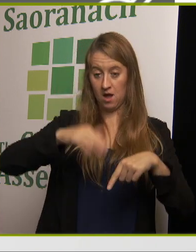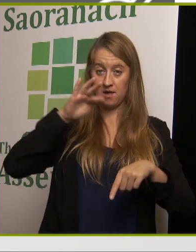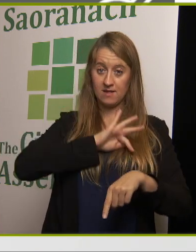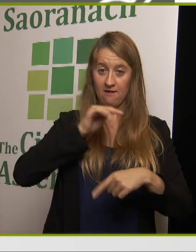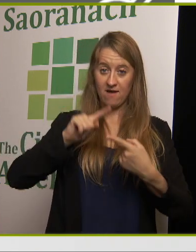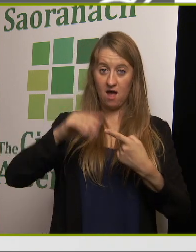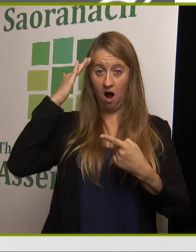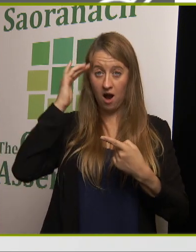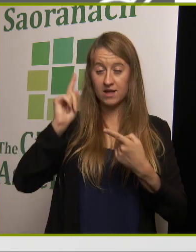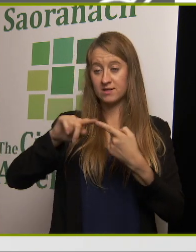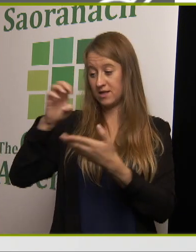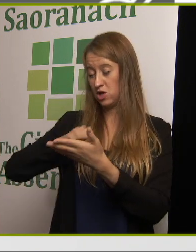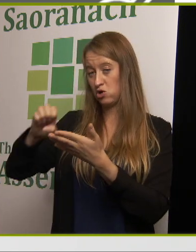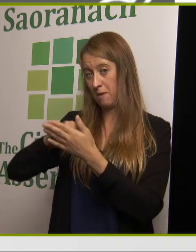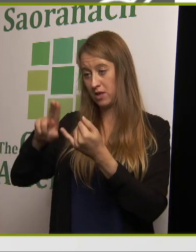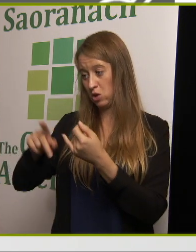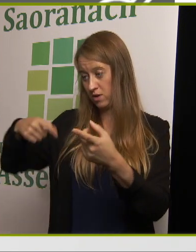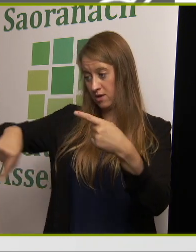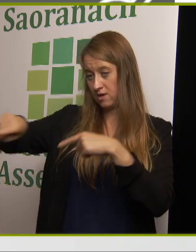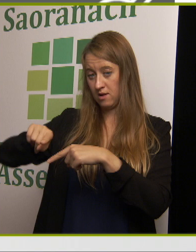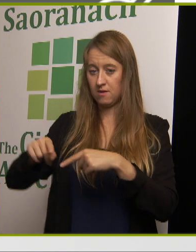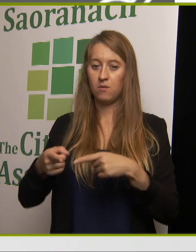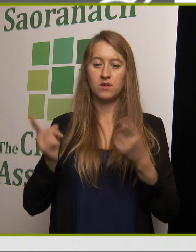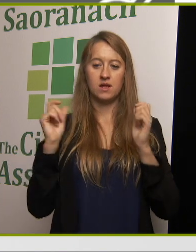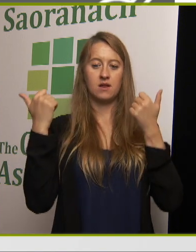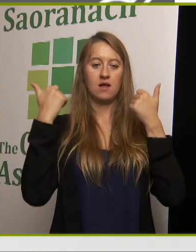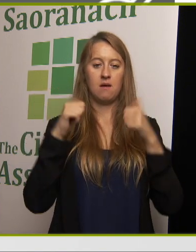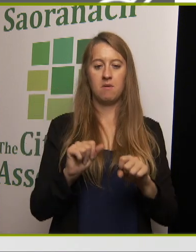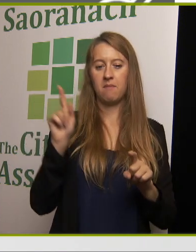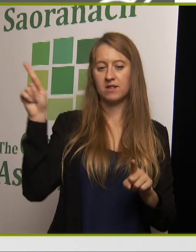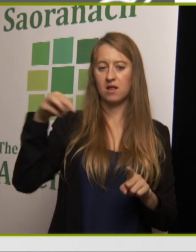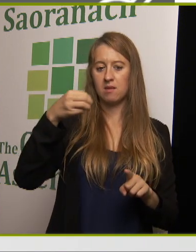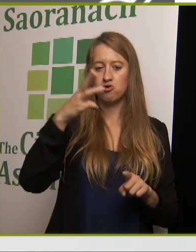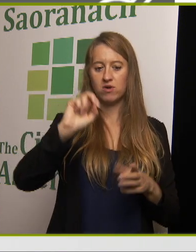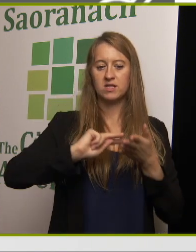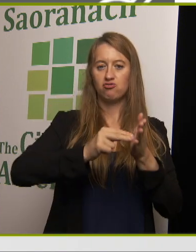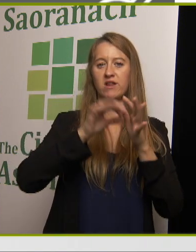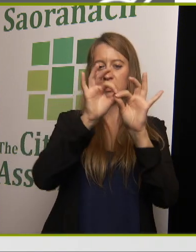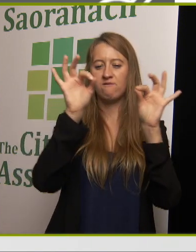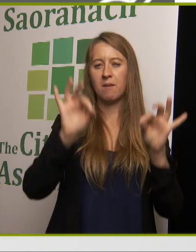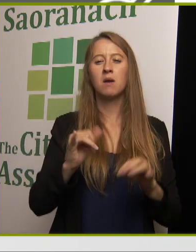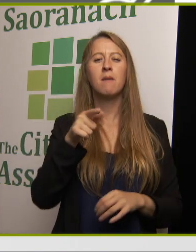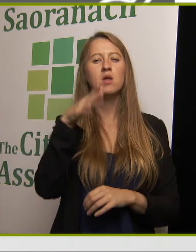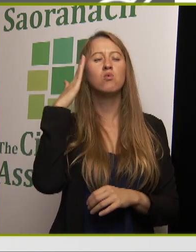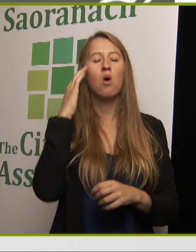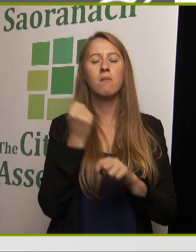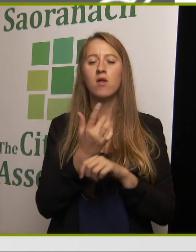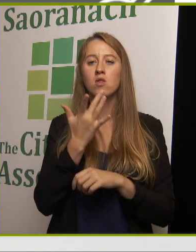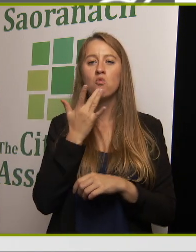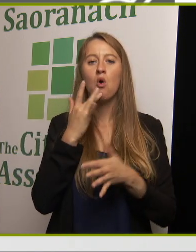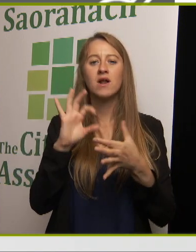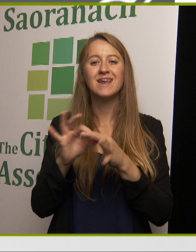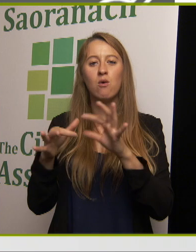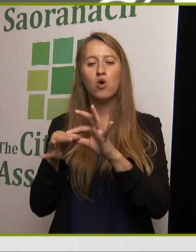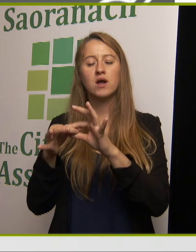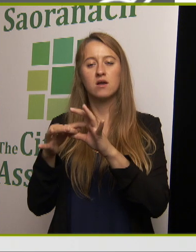directive called the Marine Strategy Framework Directive. I think you've probably heard about the Water Framework Directive. It's something similar to that. So we measure the